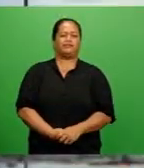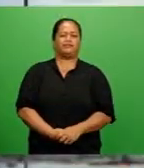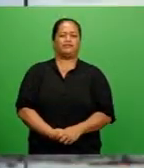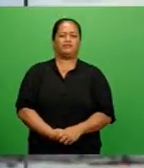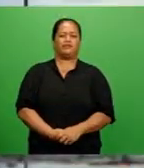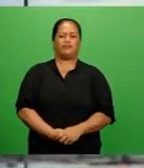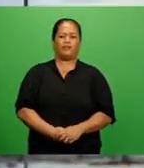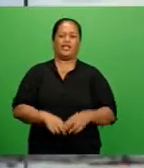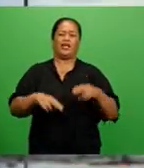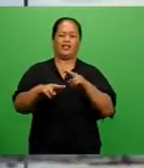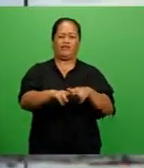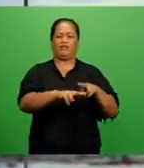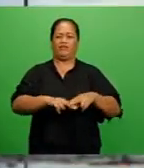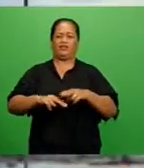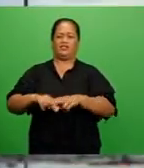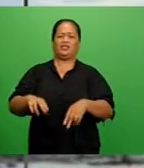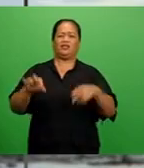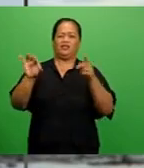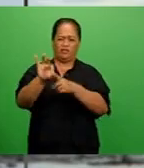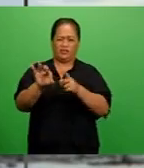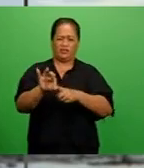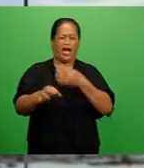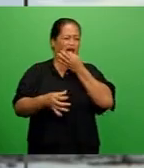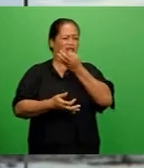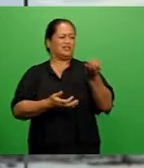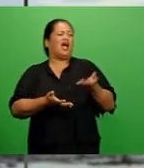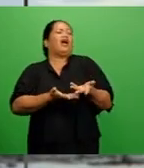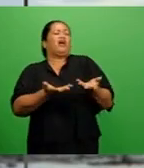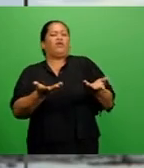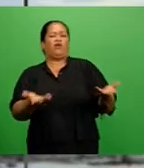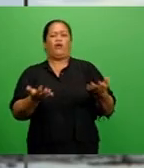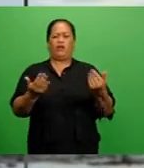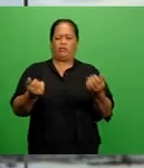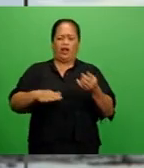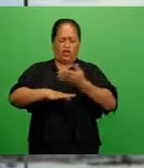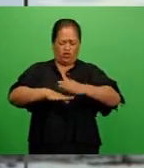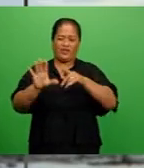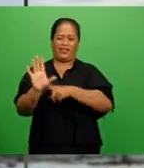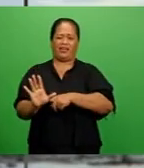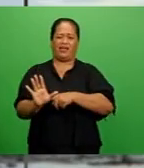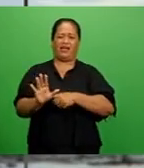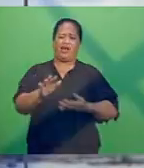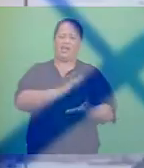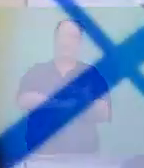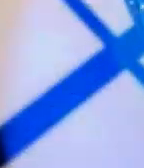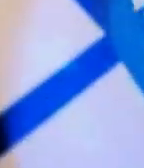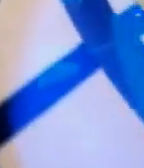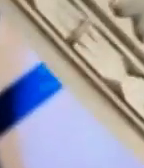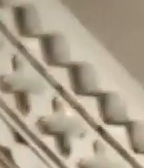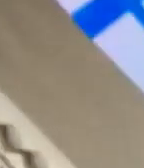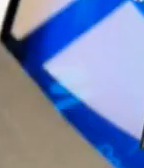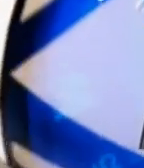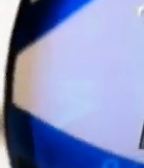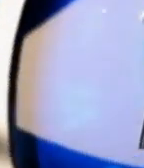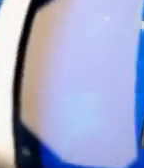And in Fijian Pulse, we asked, how will you be welcoming in the new year under the new normal?